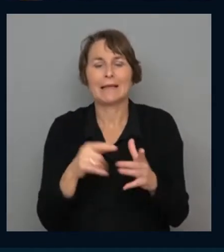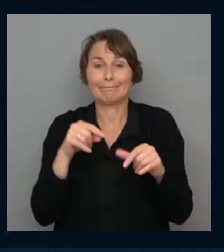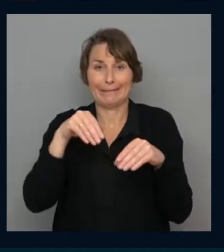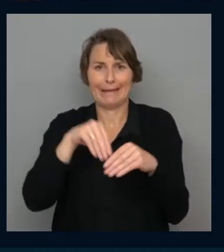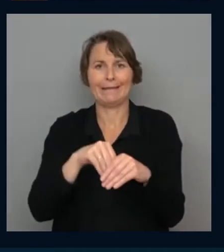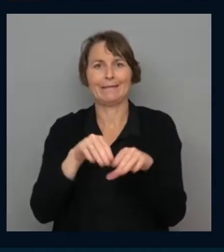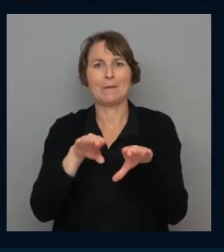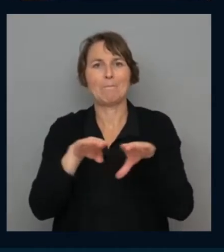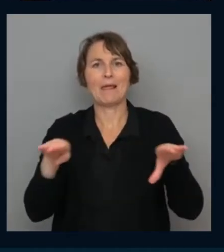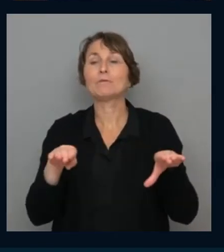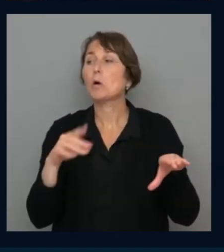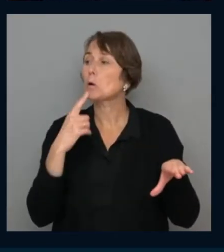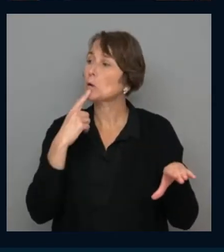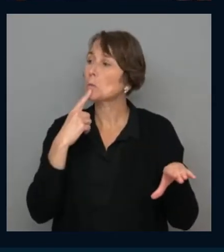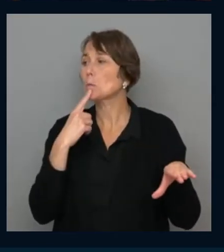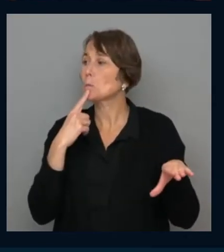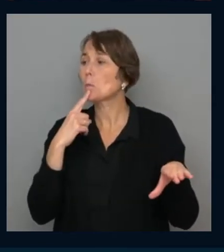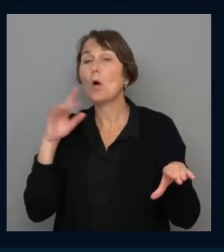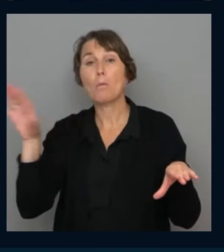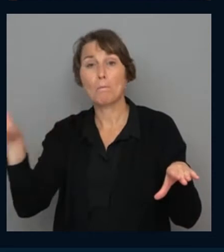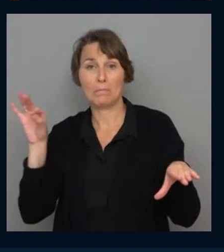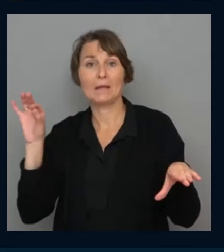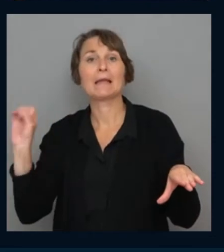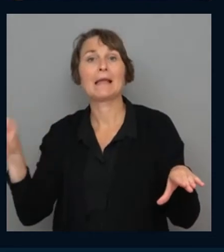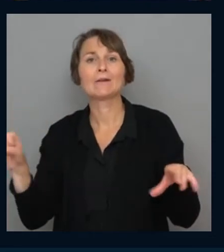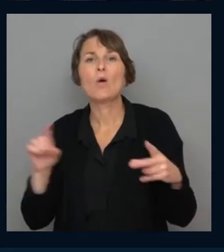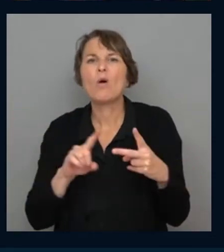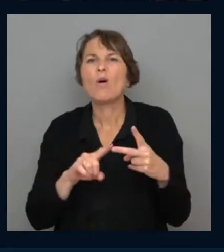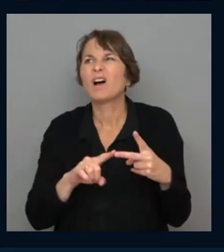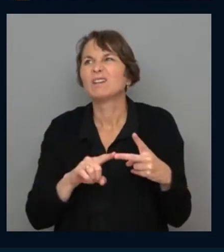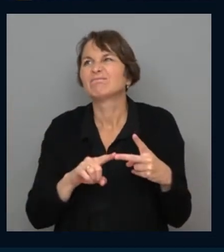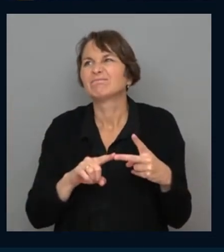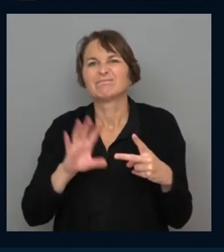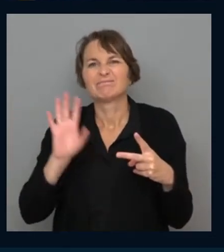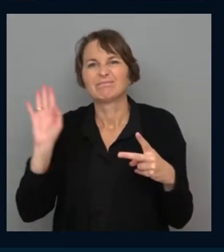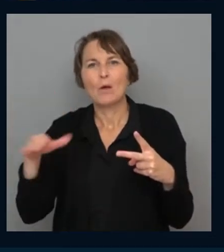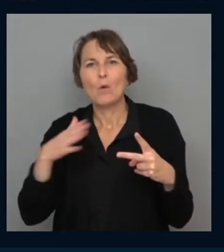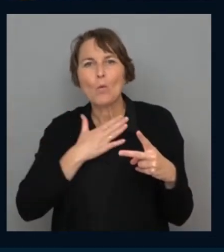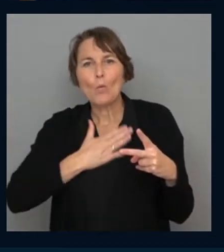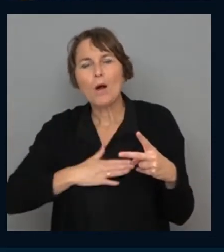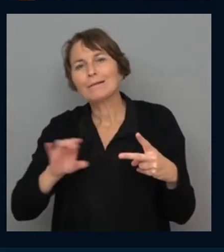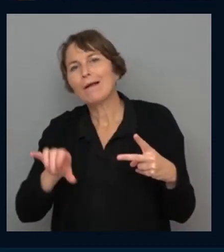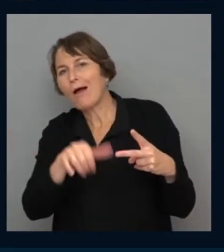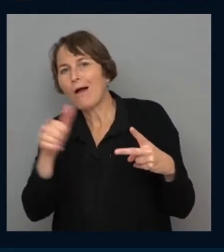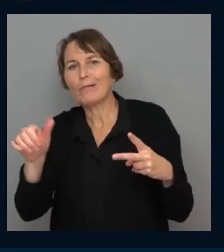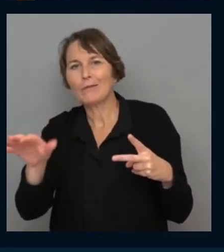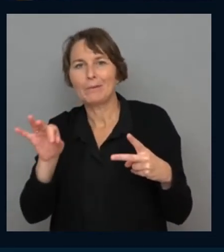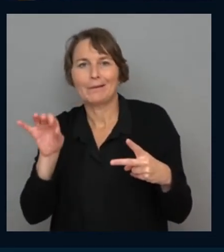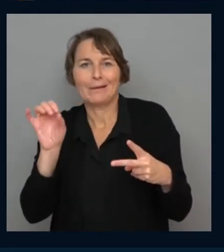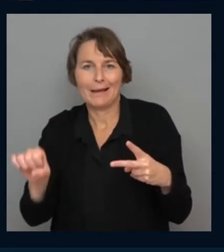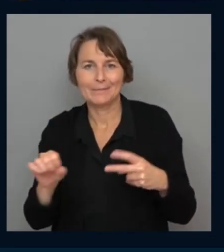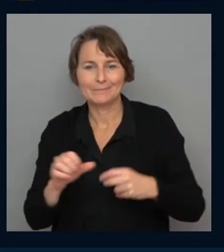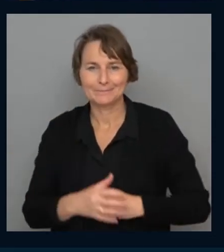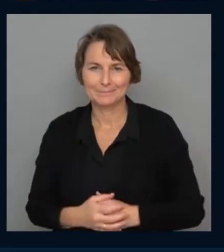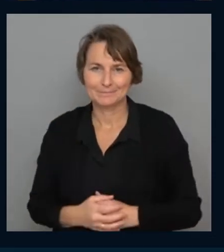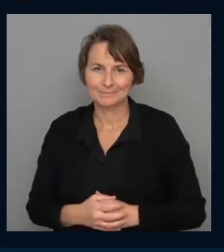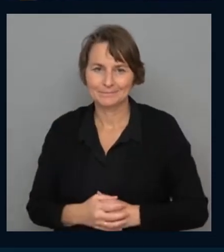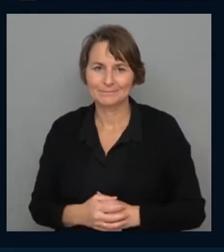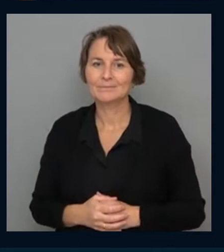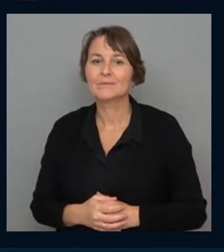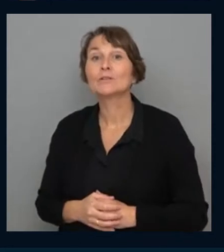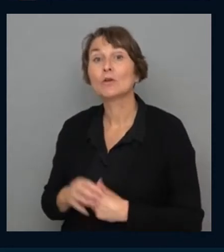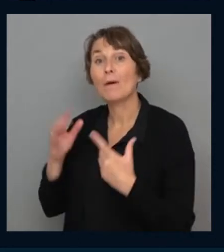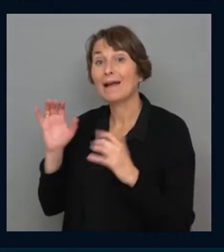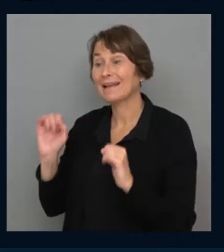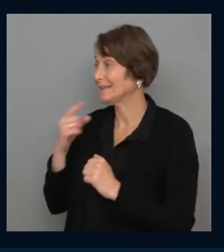I can clone that, or maybe I want to do something completely different and not clone the settings, but we want like for like. So here I would just hit, clone from there, and I